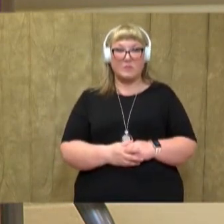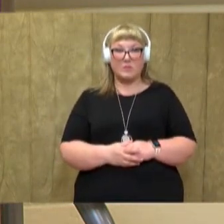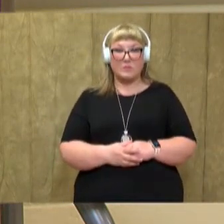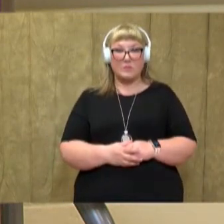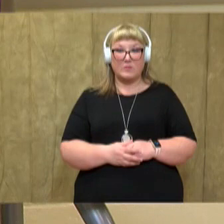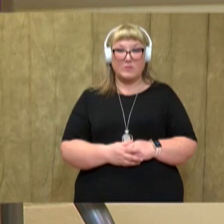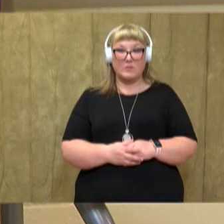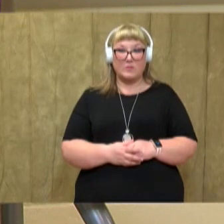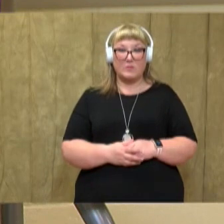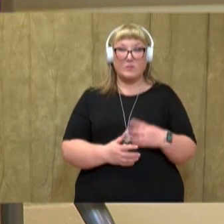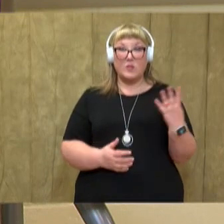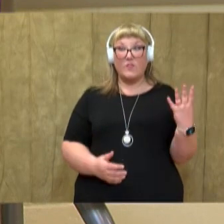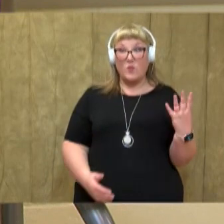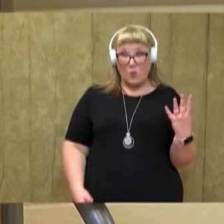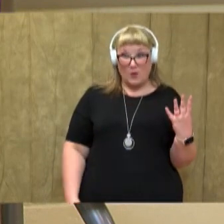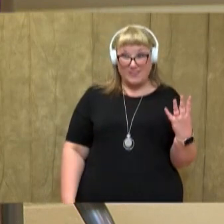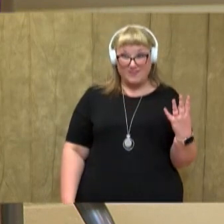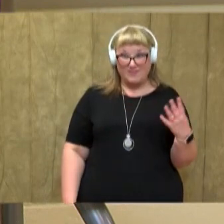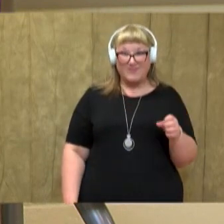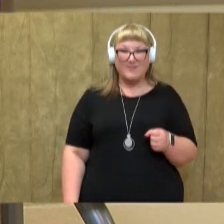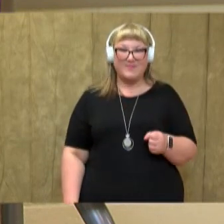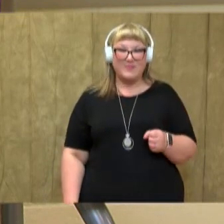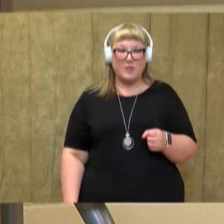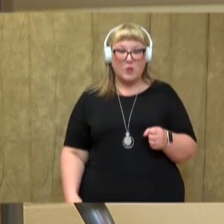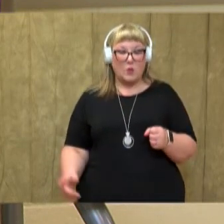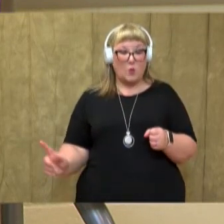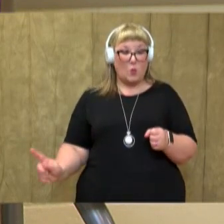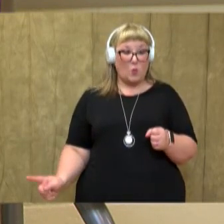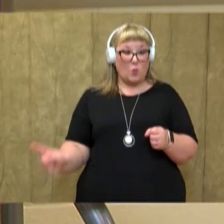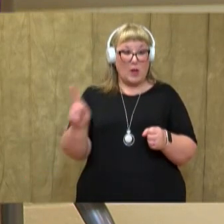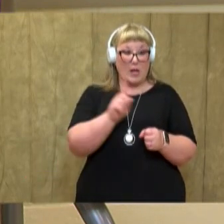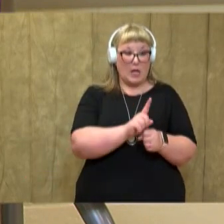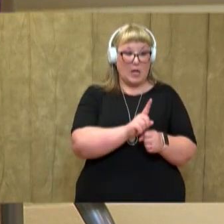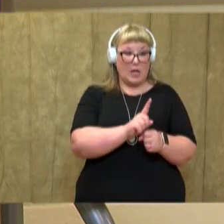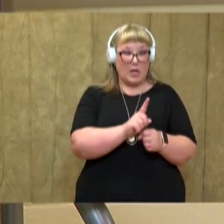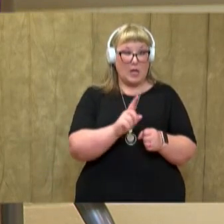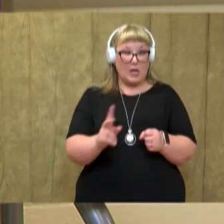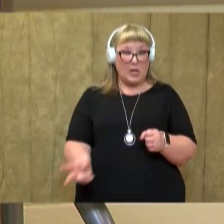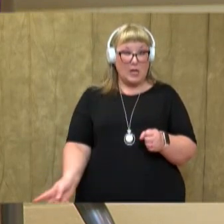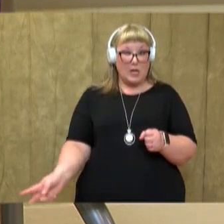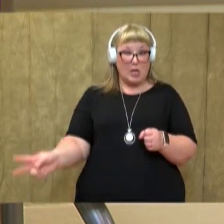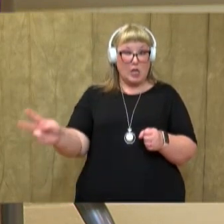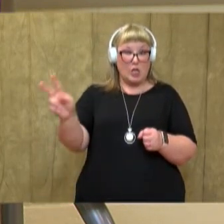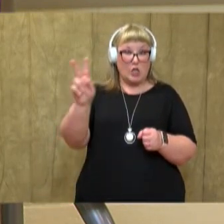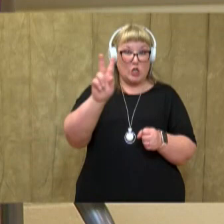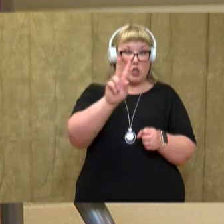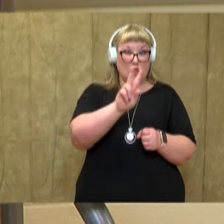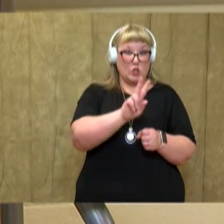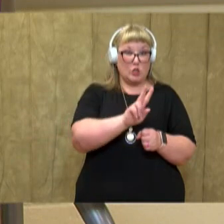First, we start with 4 ice cream scoops. 1,